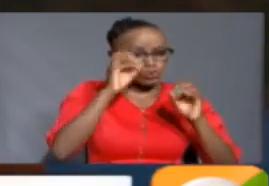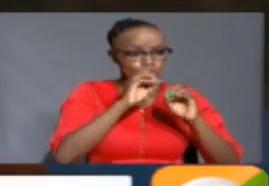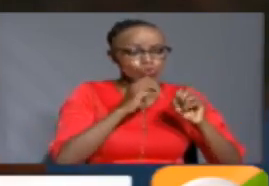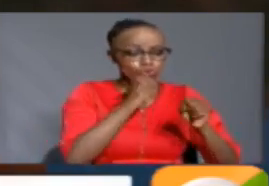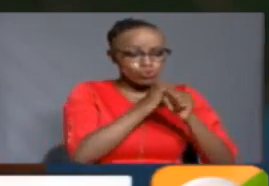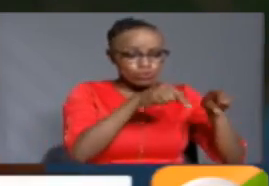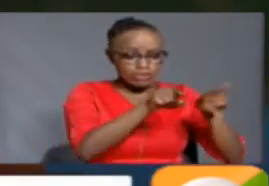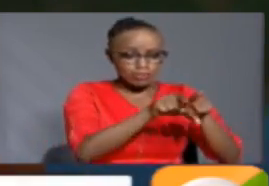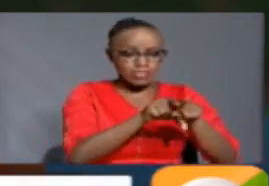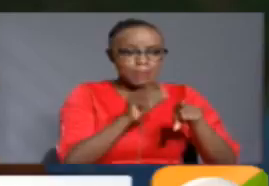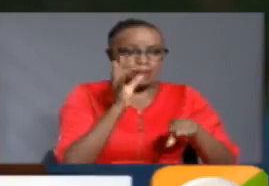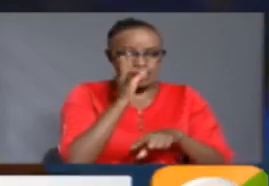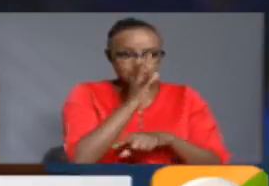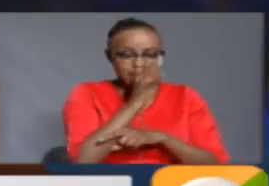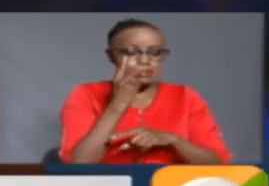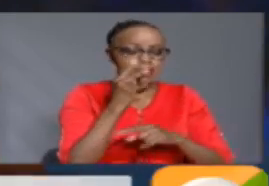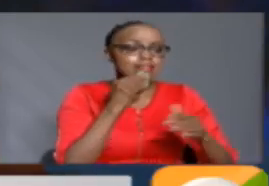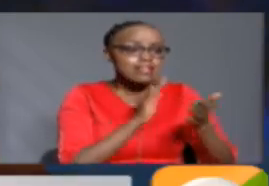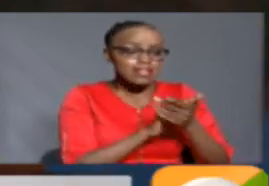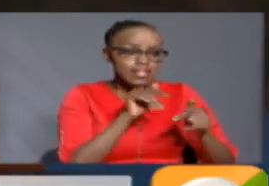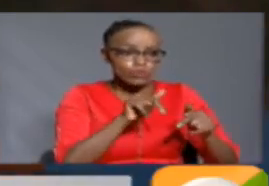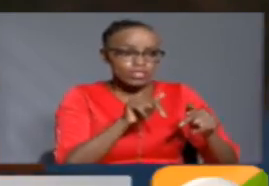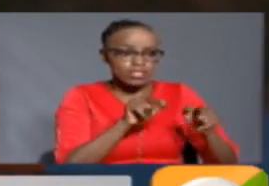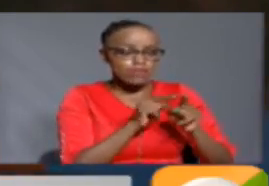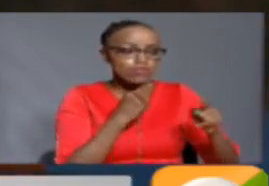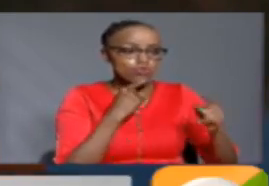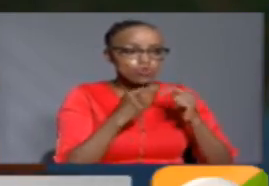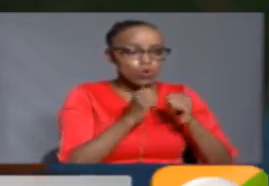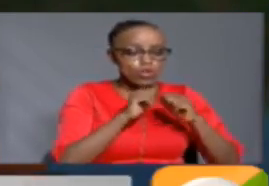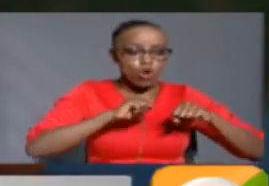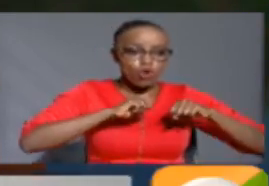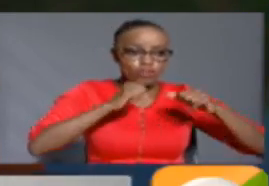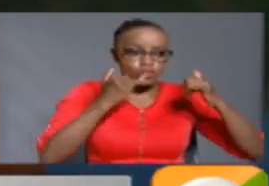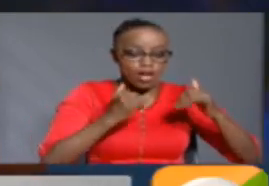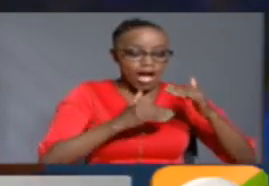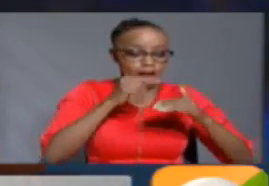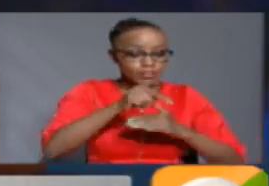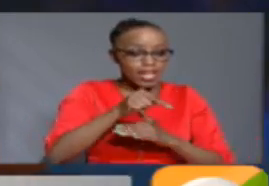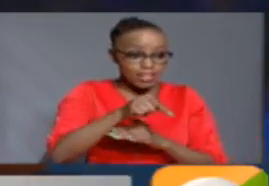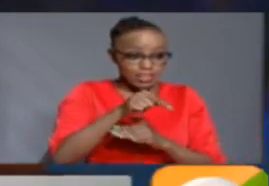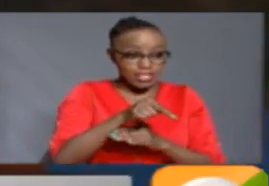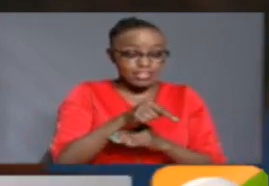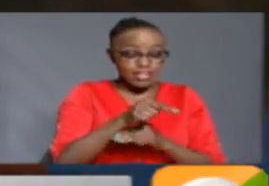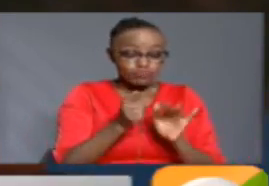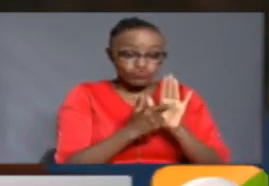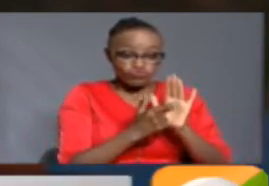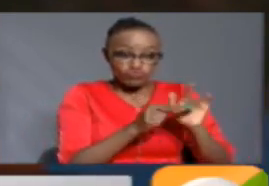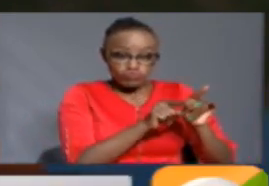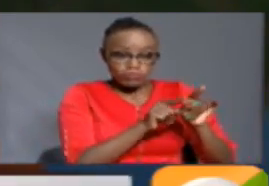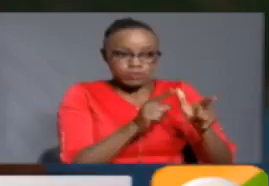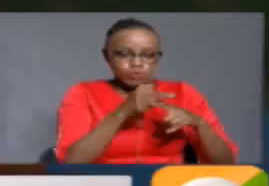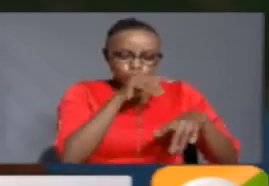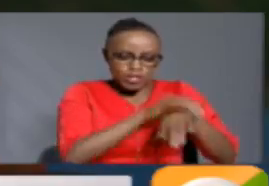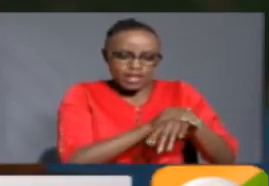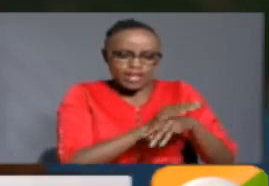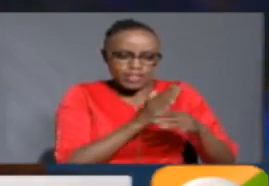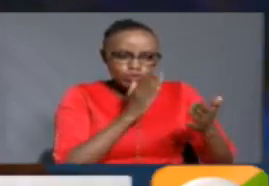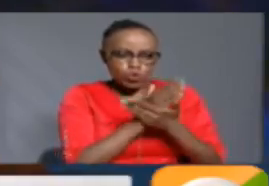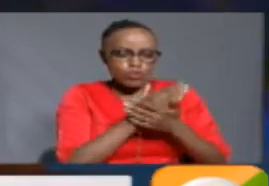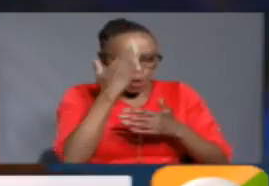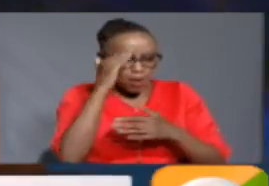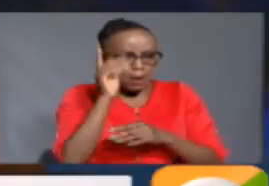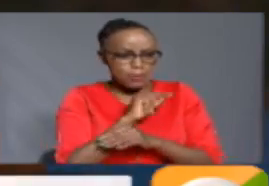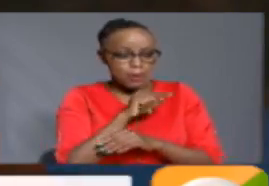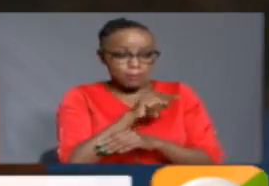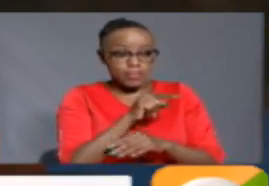in Nyeri. I've seen the letter tonight. I'll be speaking with my officials right after this show to get the actual picture on the ground, whether they are aware of that letter or